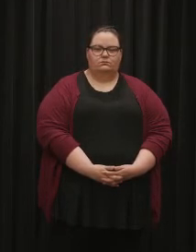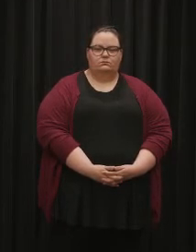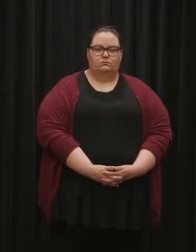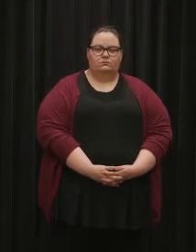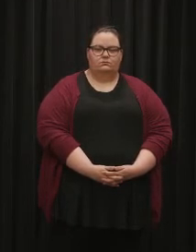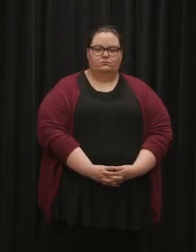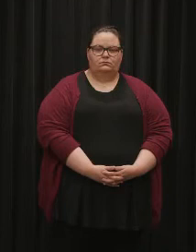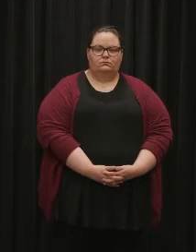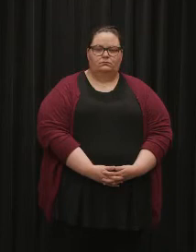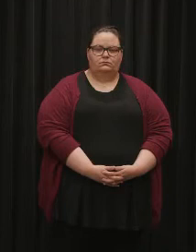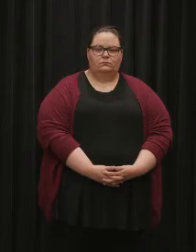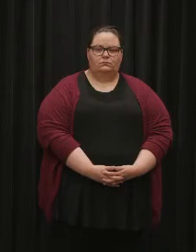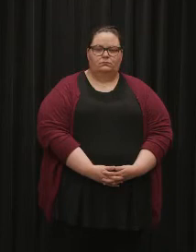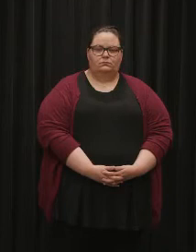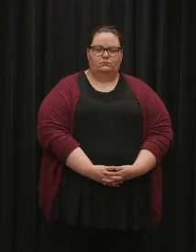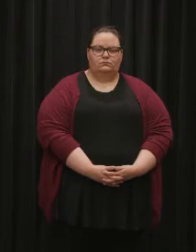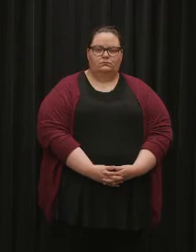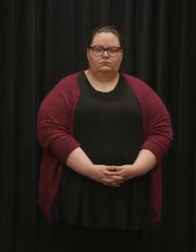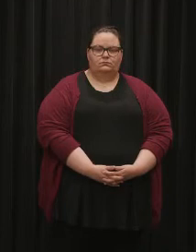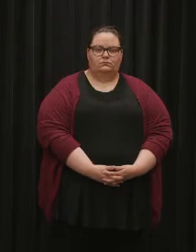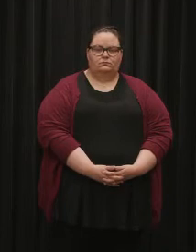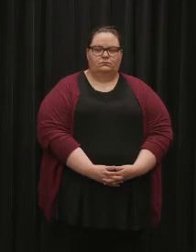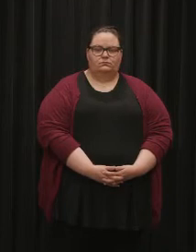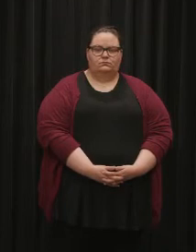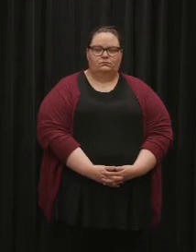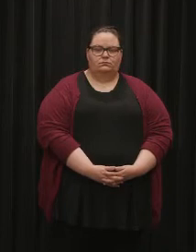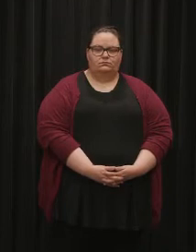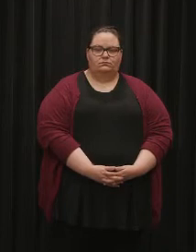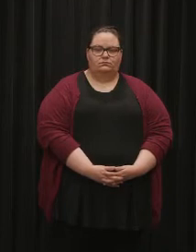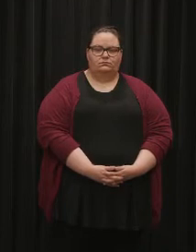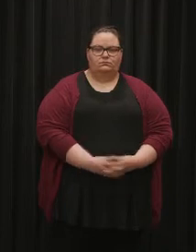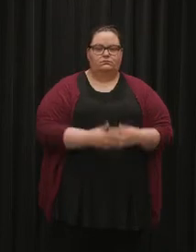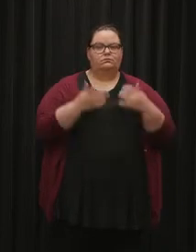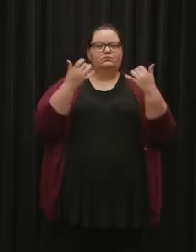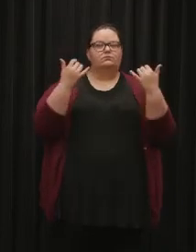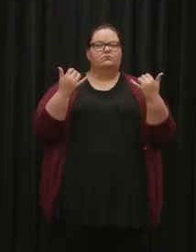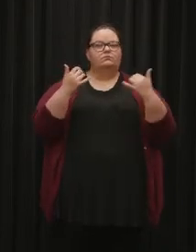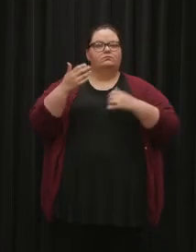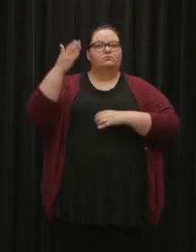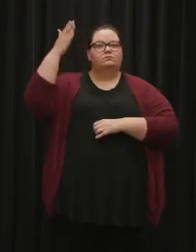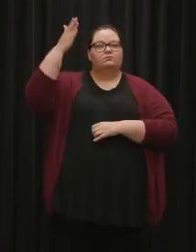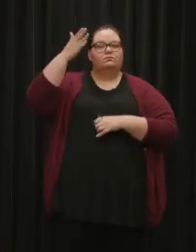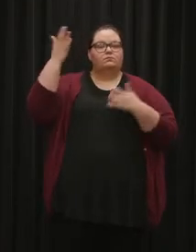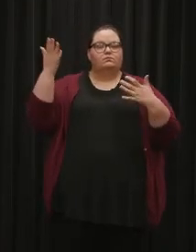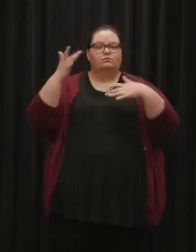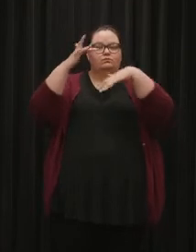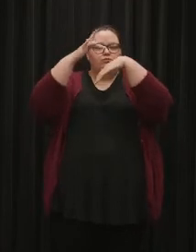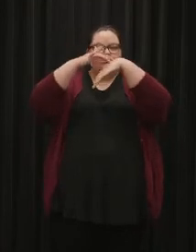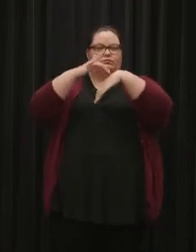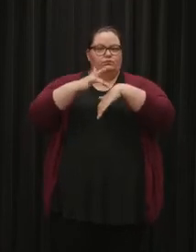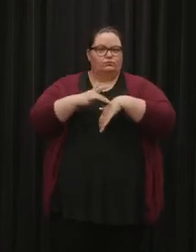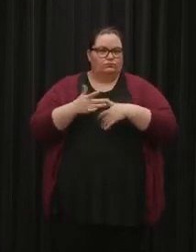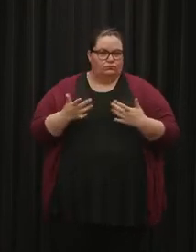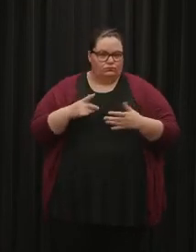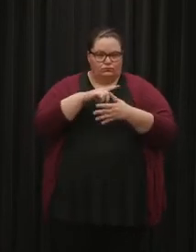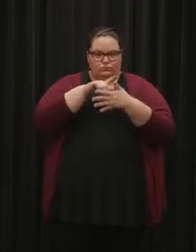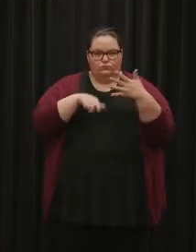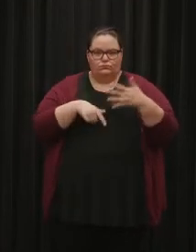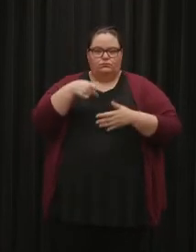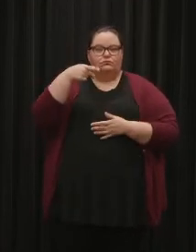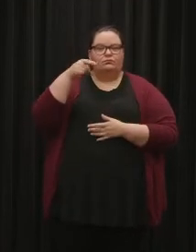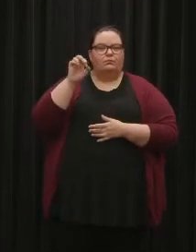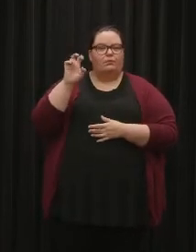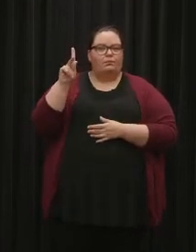contacts, and the first stage of our COVID-19 immunization program. I will be reporting on the Parkland St. John